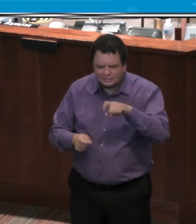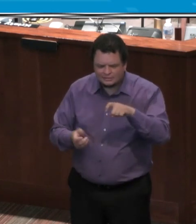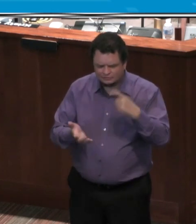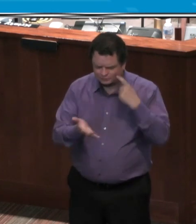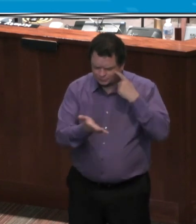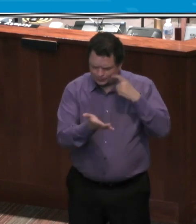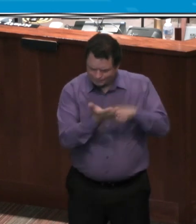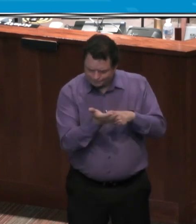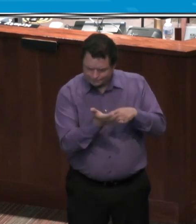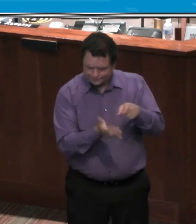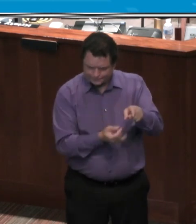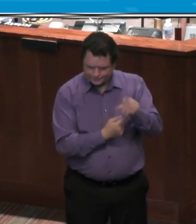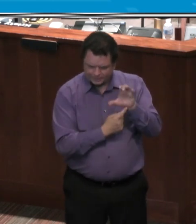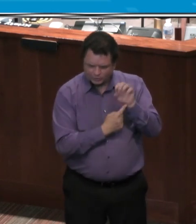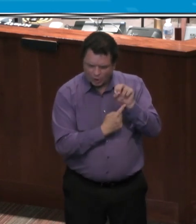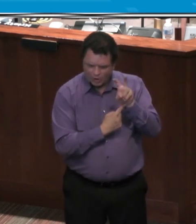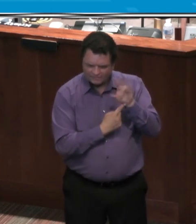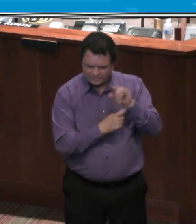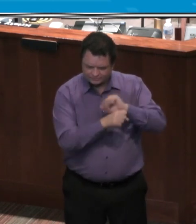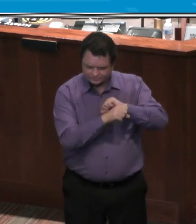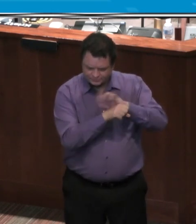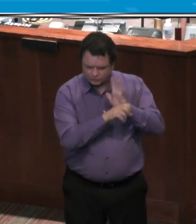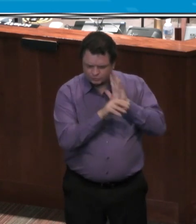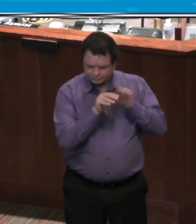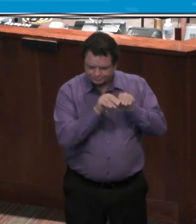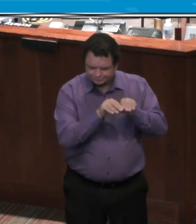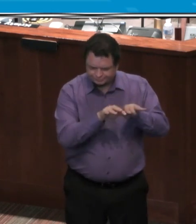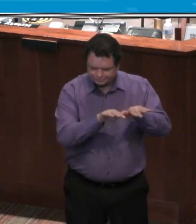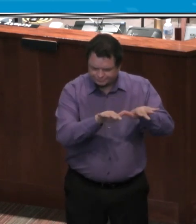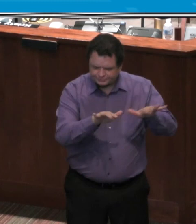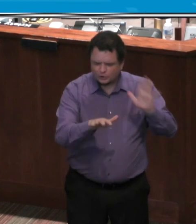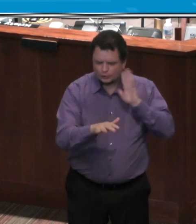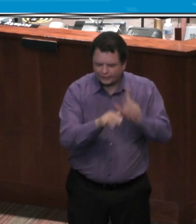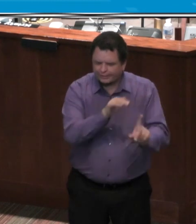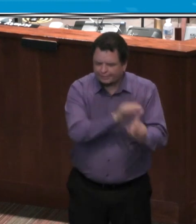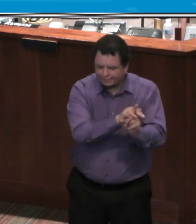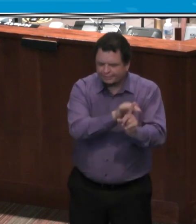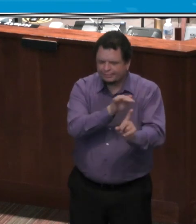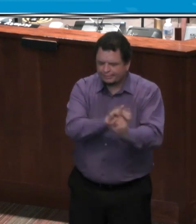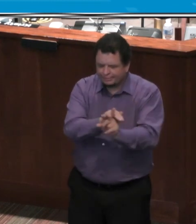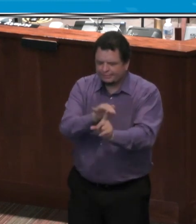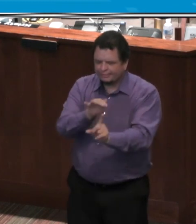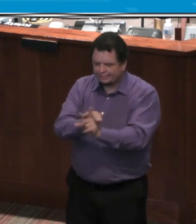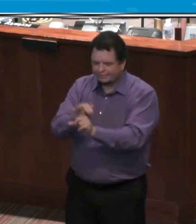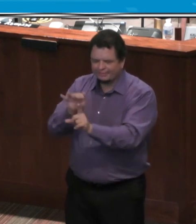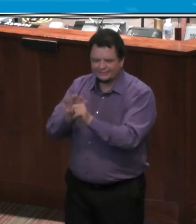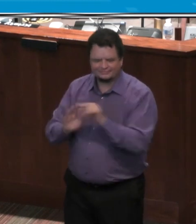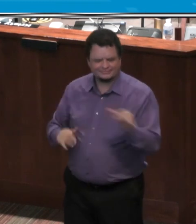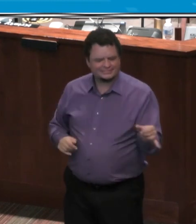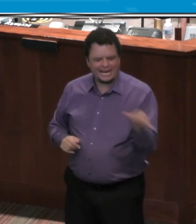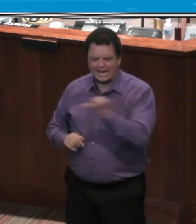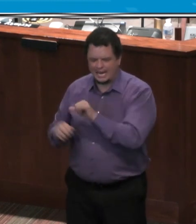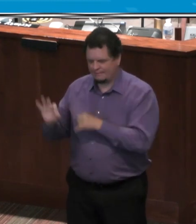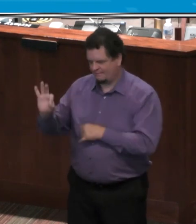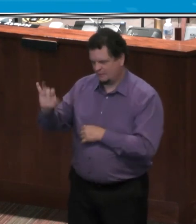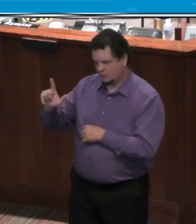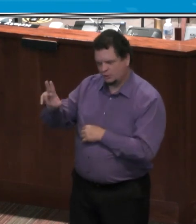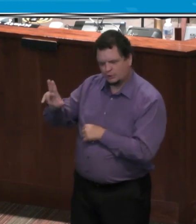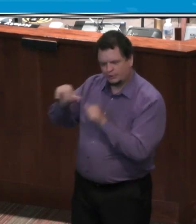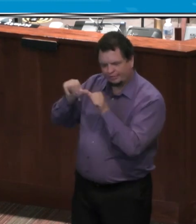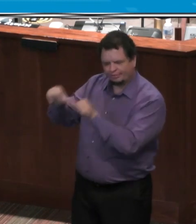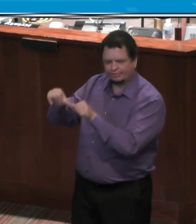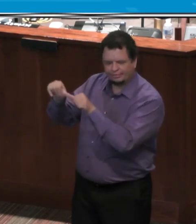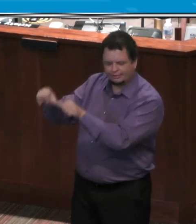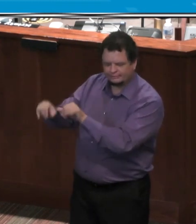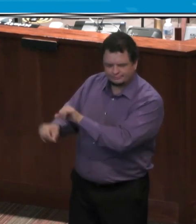0 cases. We're always going to have cases. We're always going to have this virus around, just like we have the flu around. And so as we get into the flu season, I would love for us to make